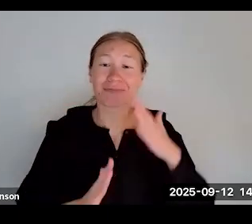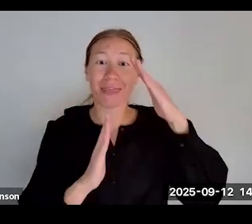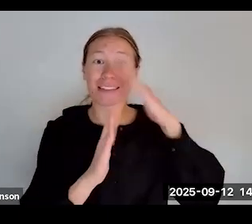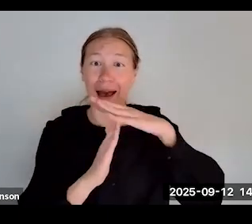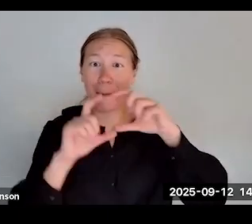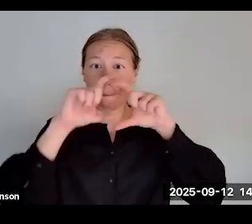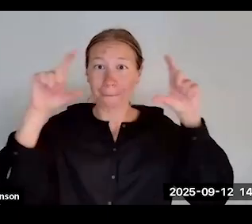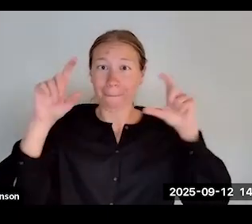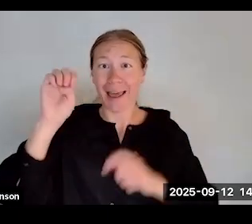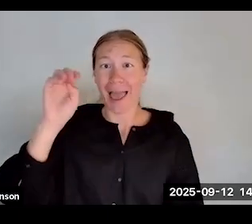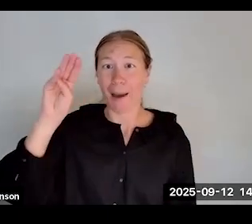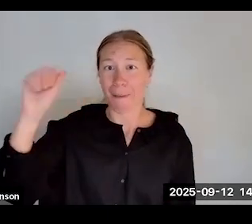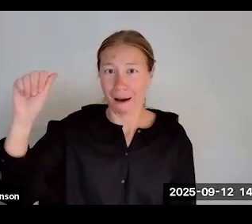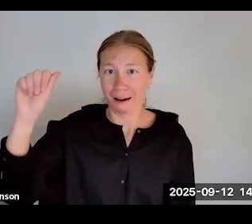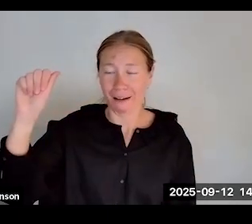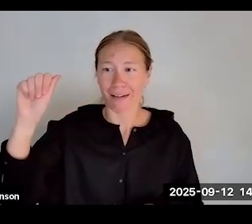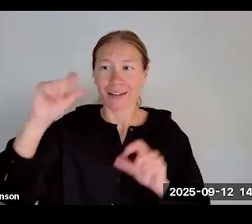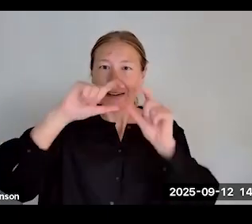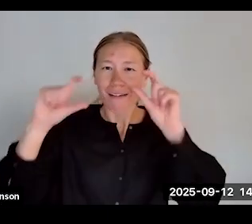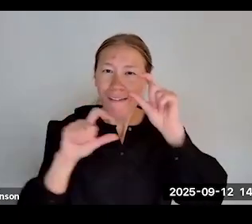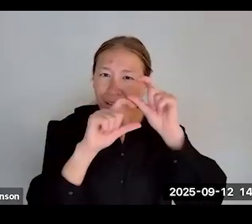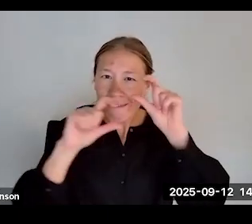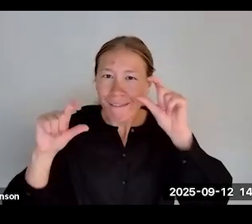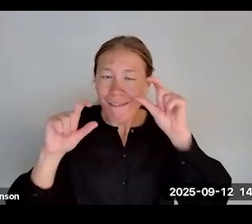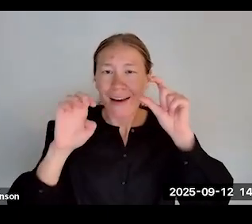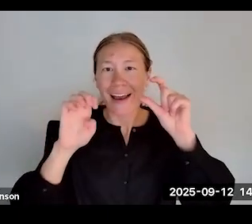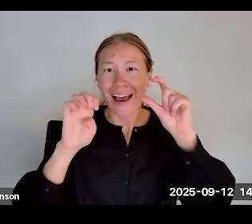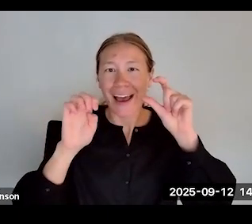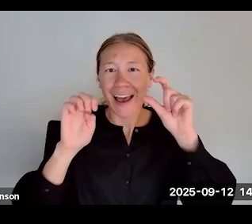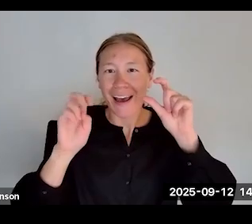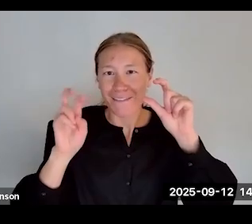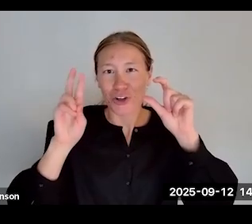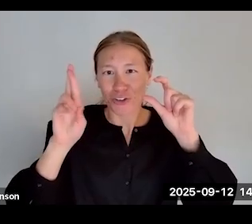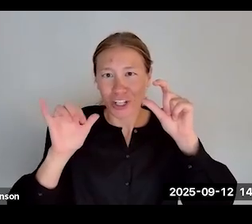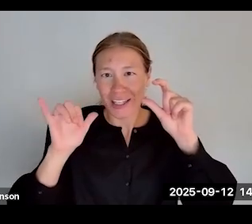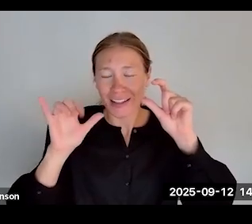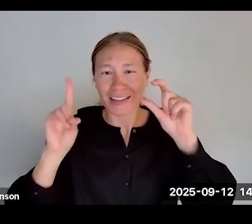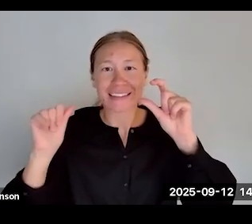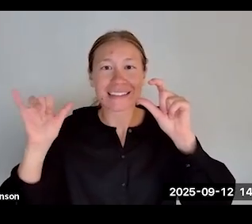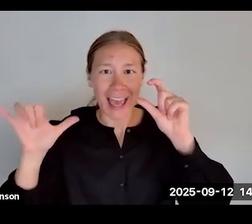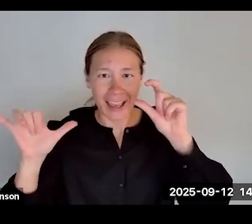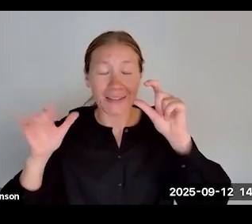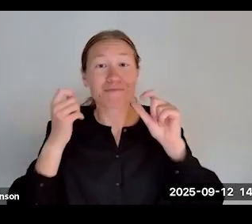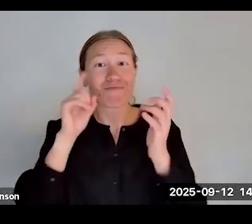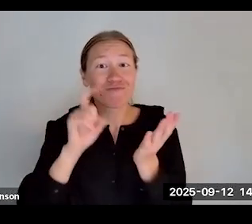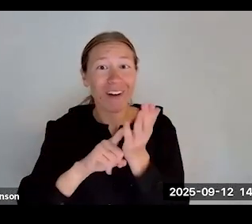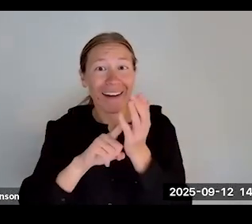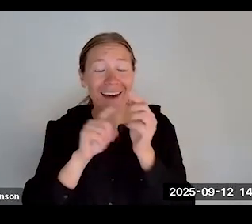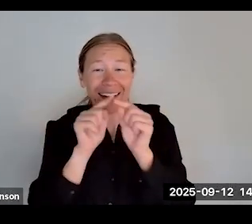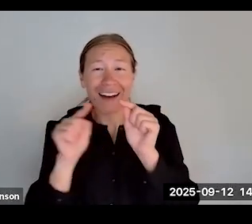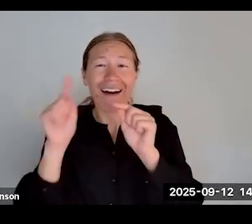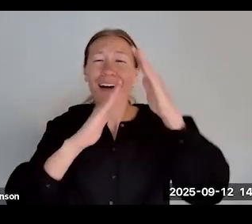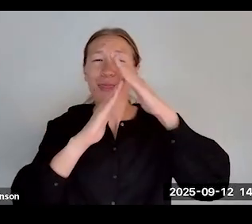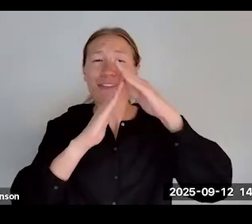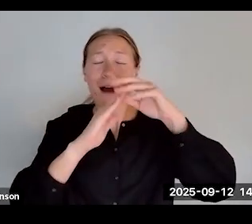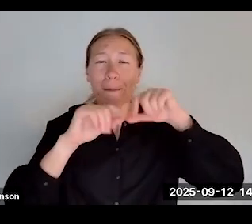title Emma, and underneath that in smaller letters is the rest of the title, Every Day. But above the words Emma are the handshapes